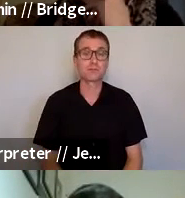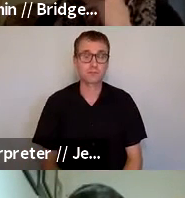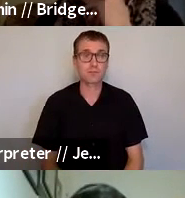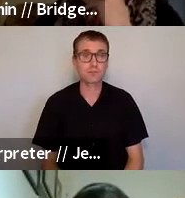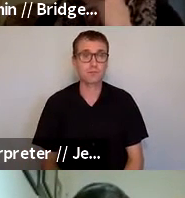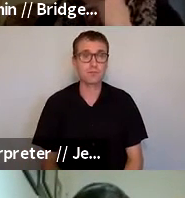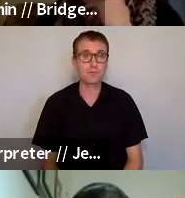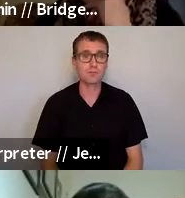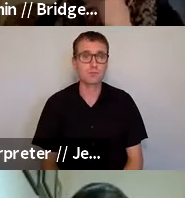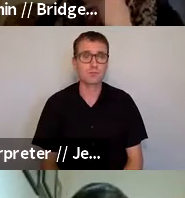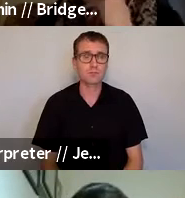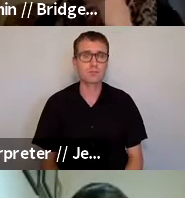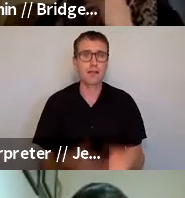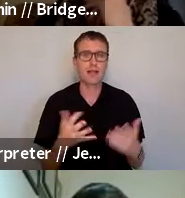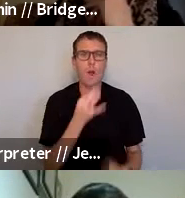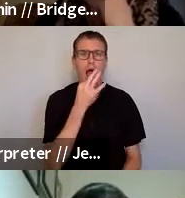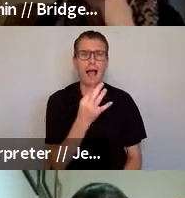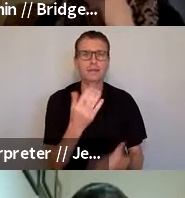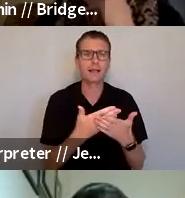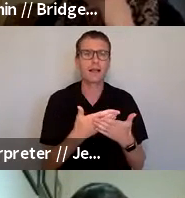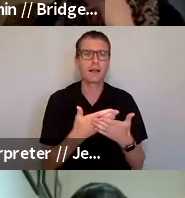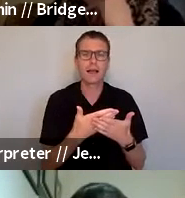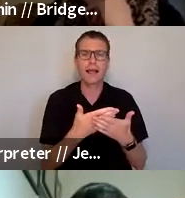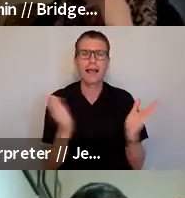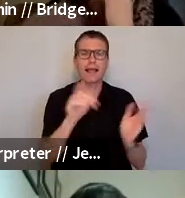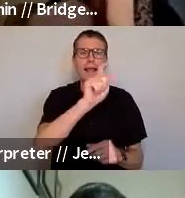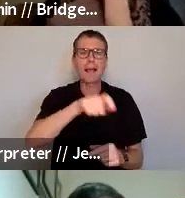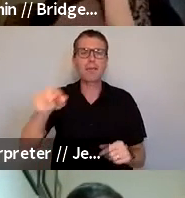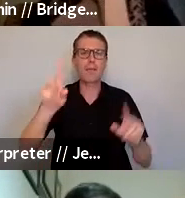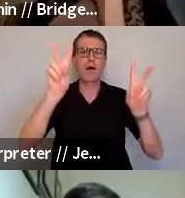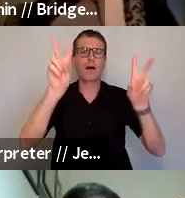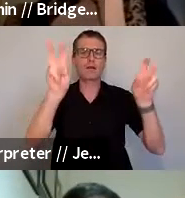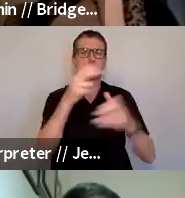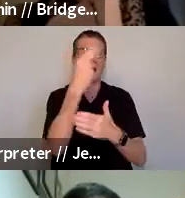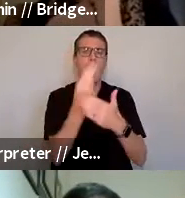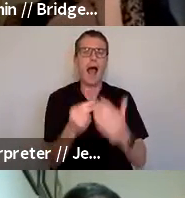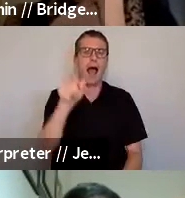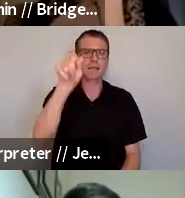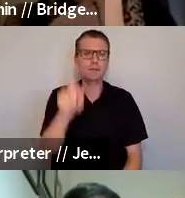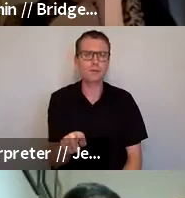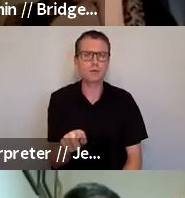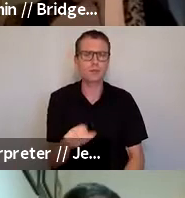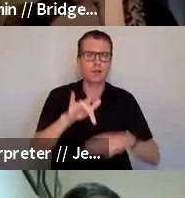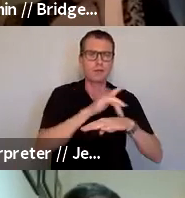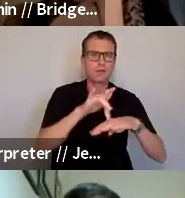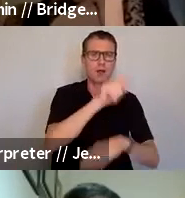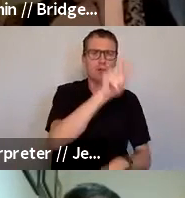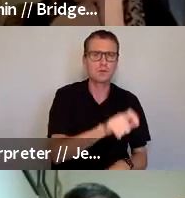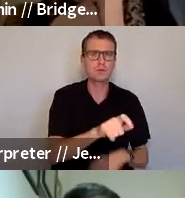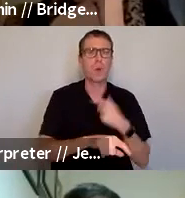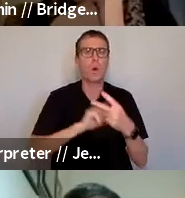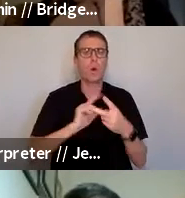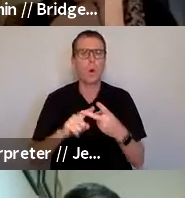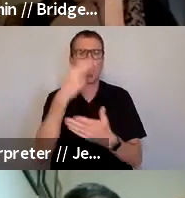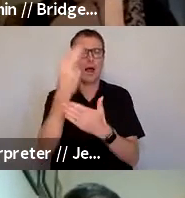an arts practitioner on the call who would like to talk about